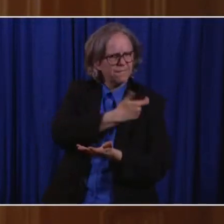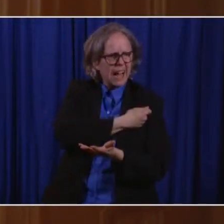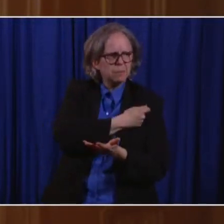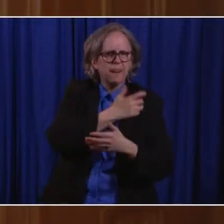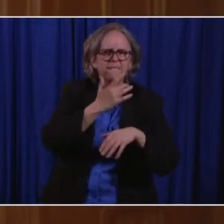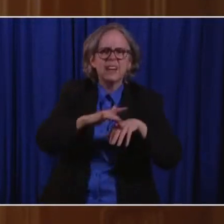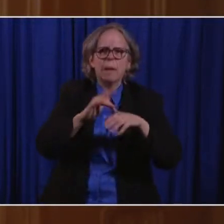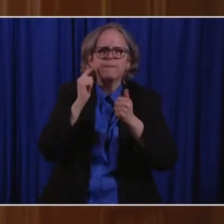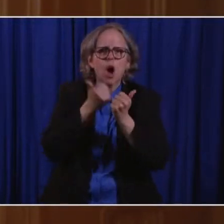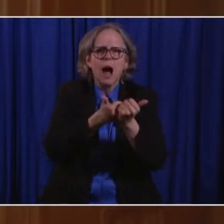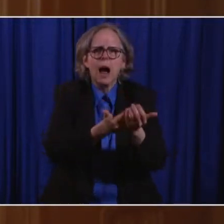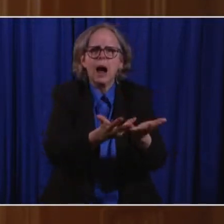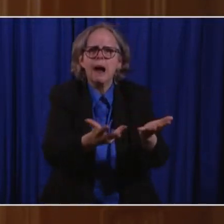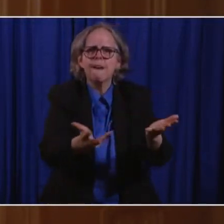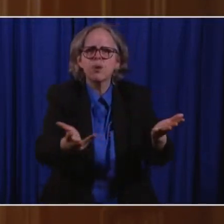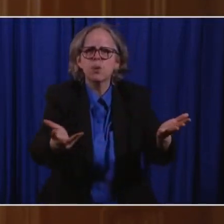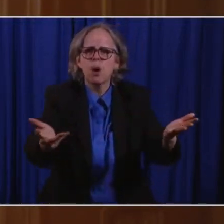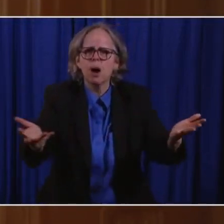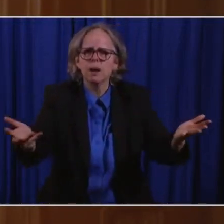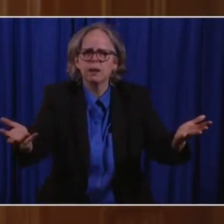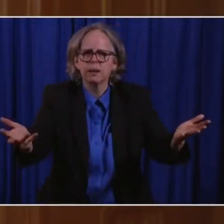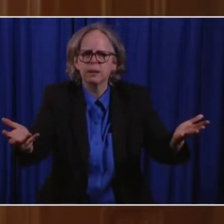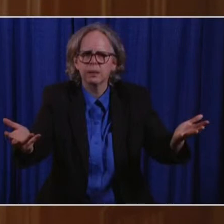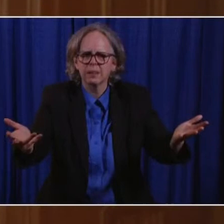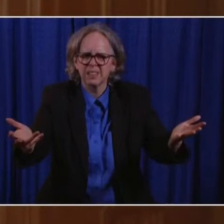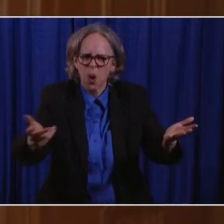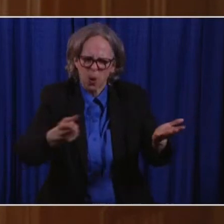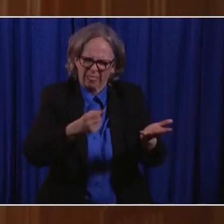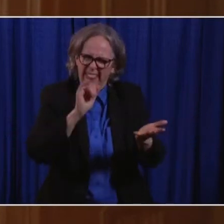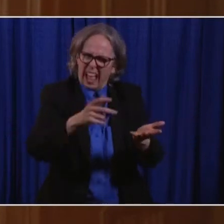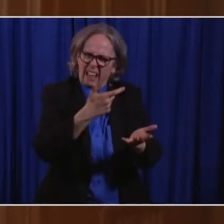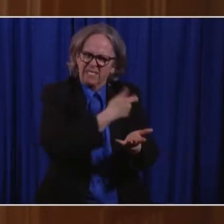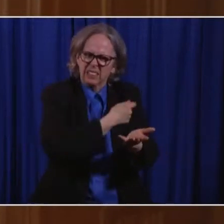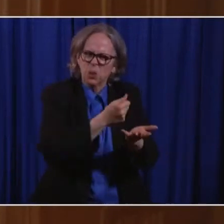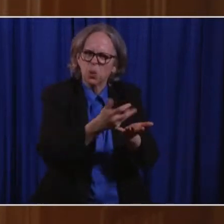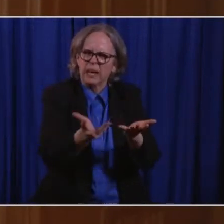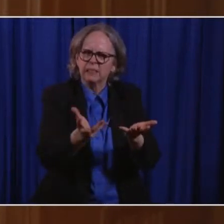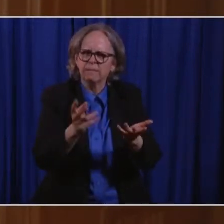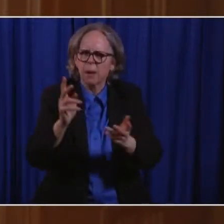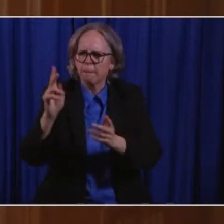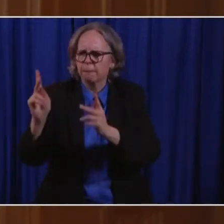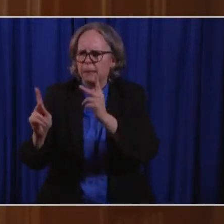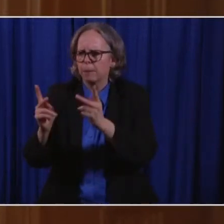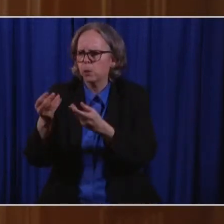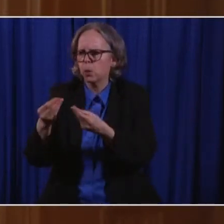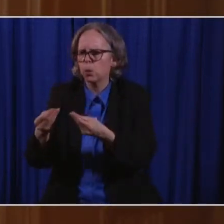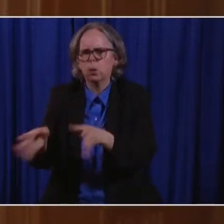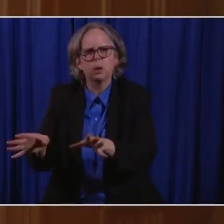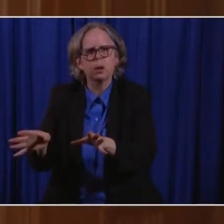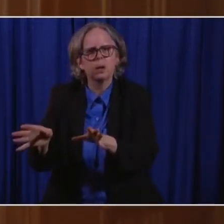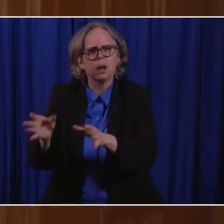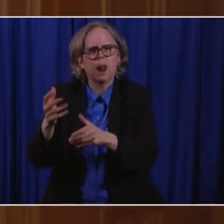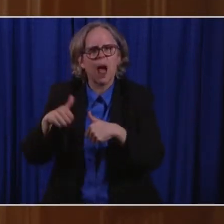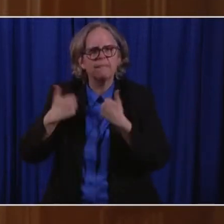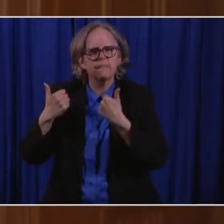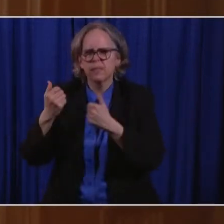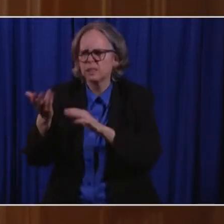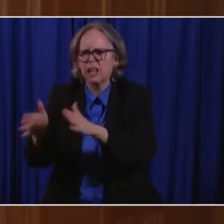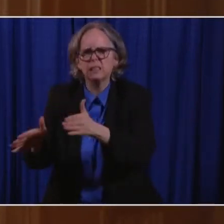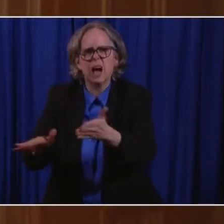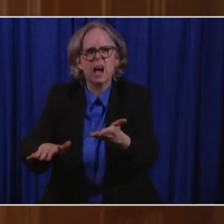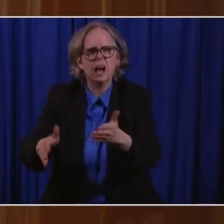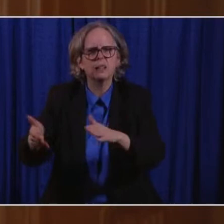anyone who wants it, the real waste is a life that is lost now to COVID-19.